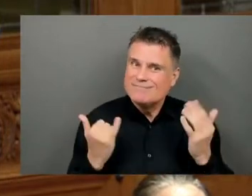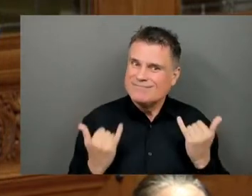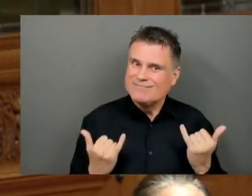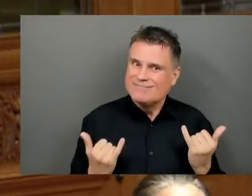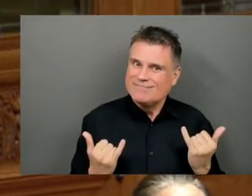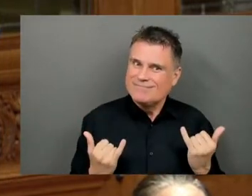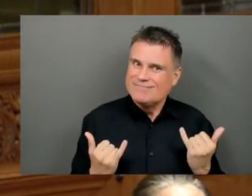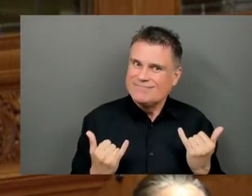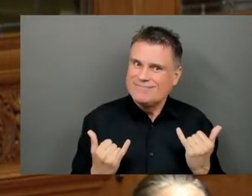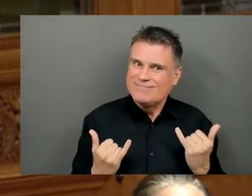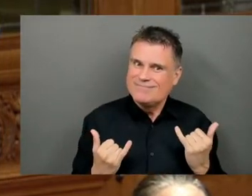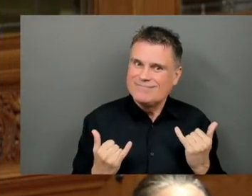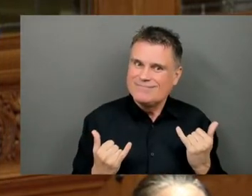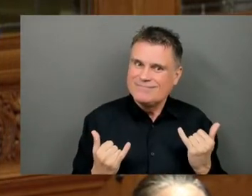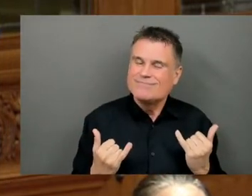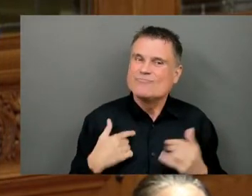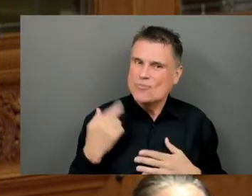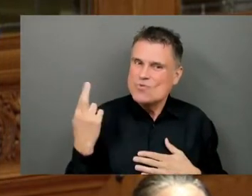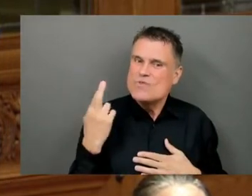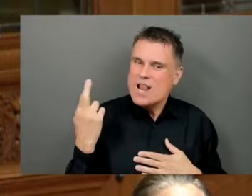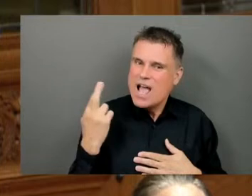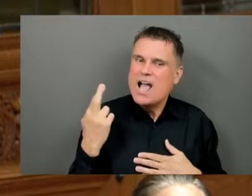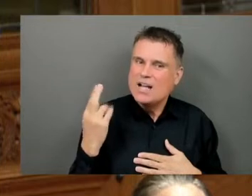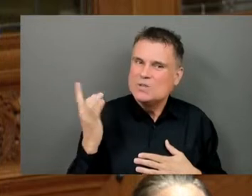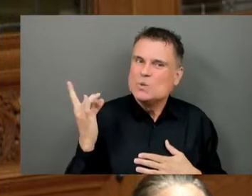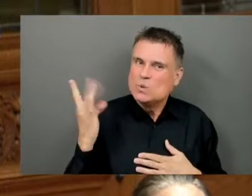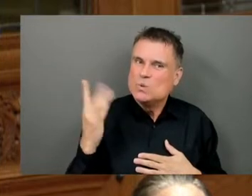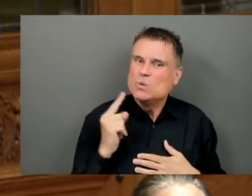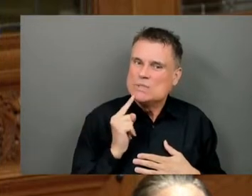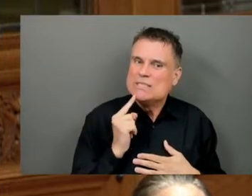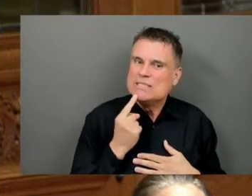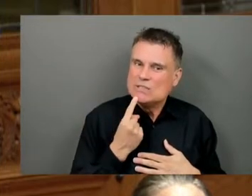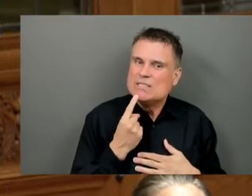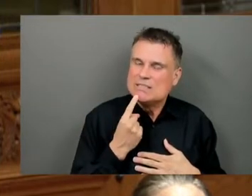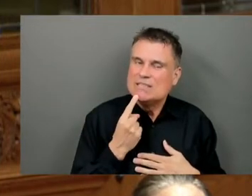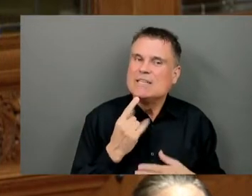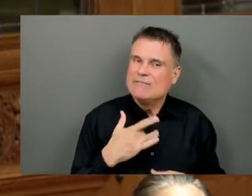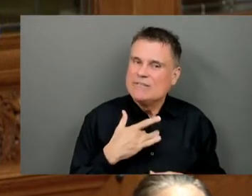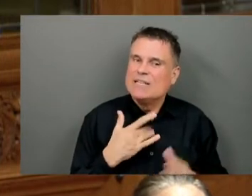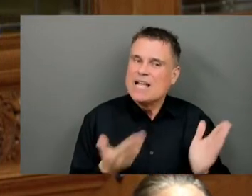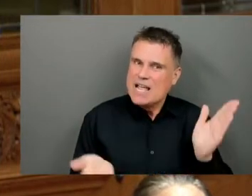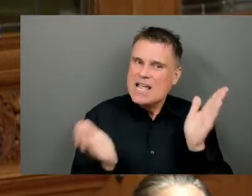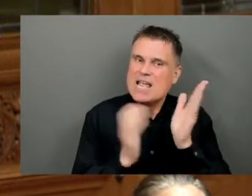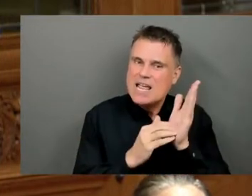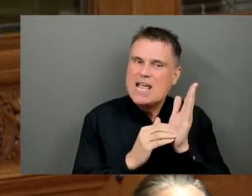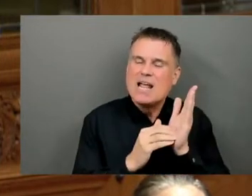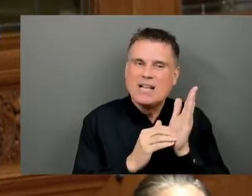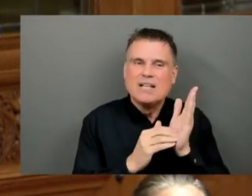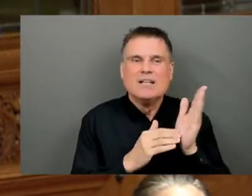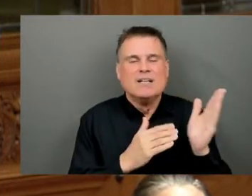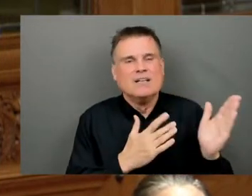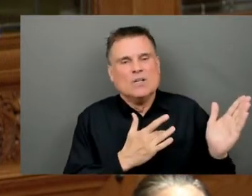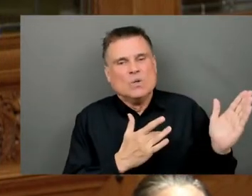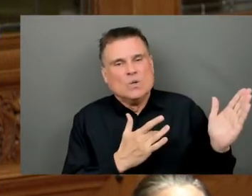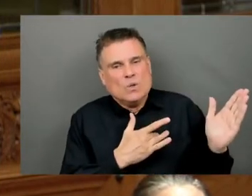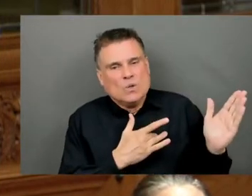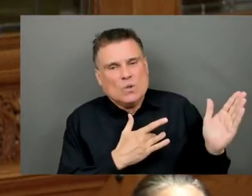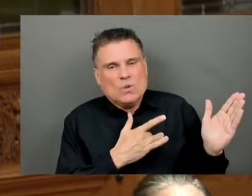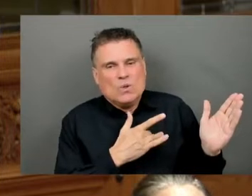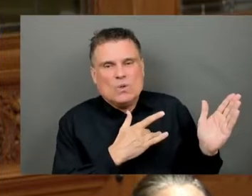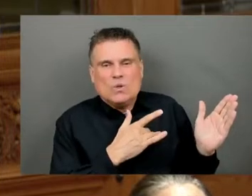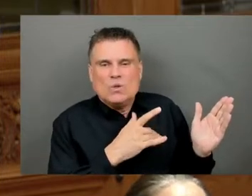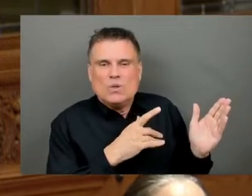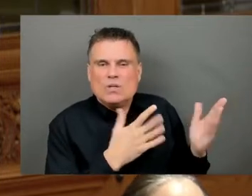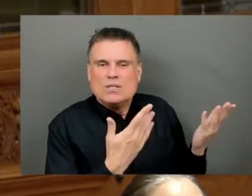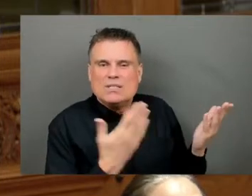same absolutely devastating weight I felt in my chest in May of 2015. Water is life, and we have to